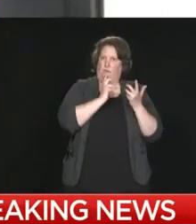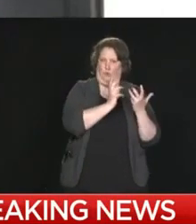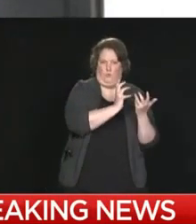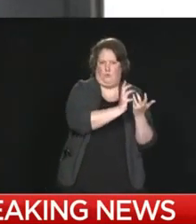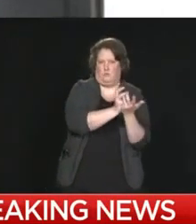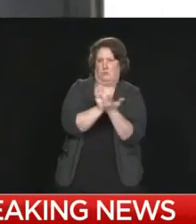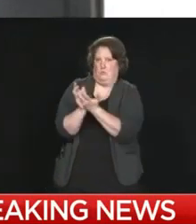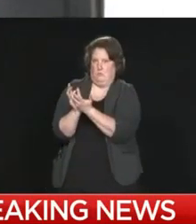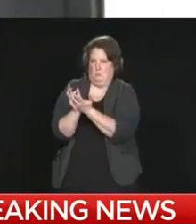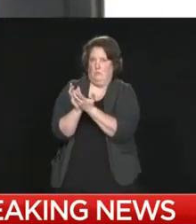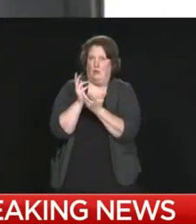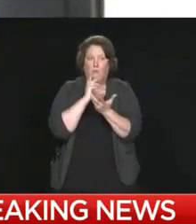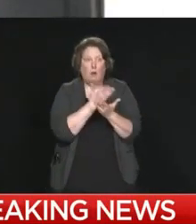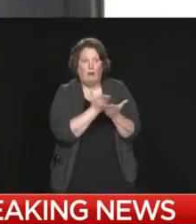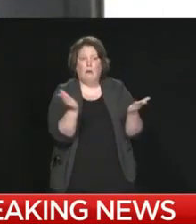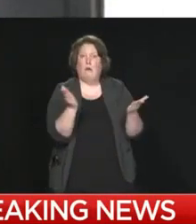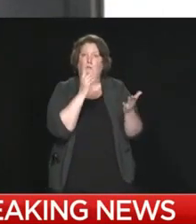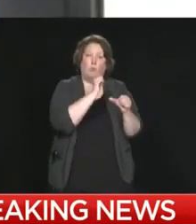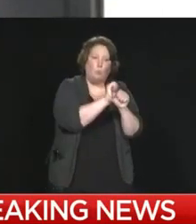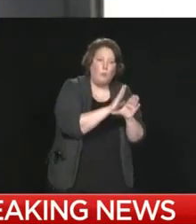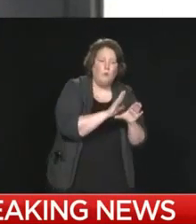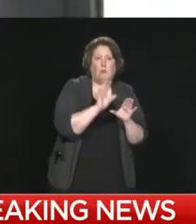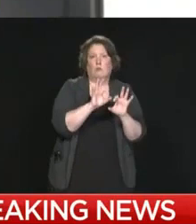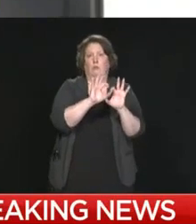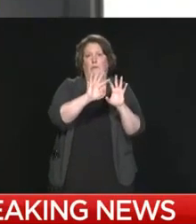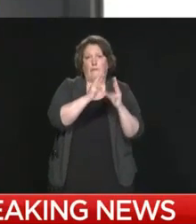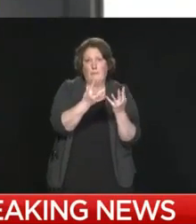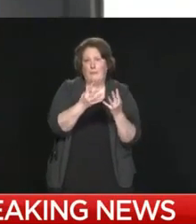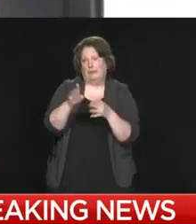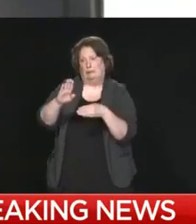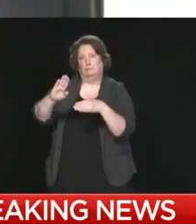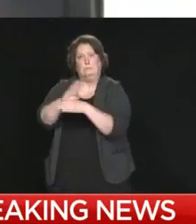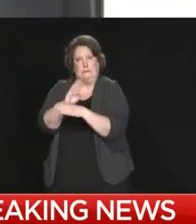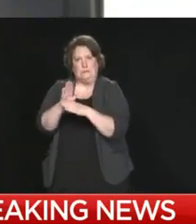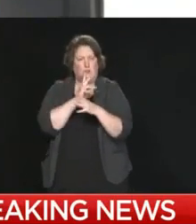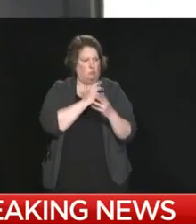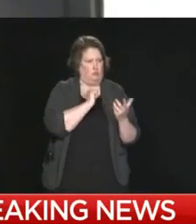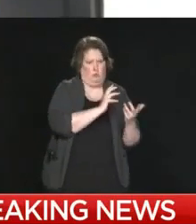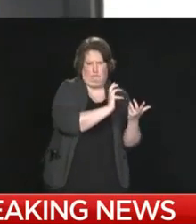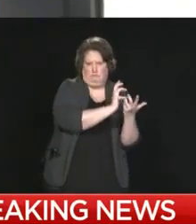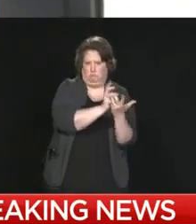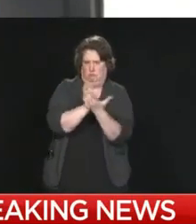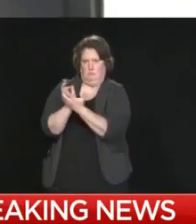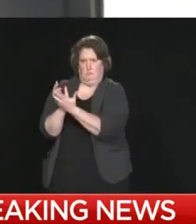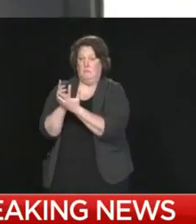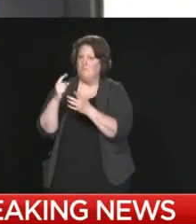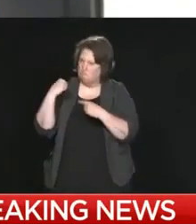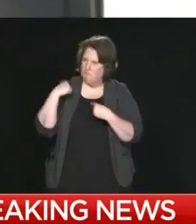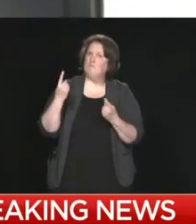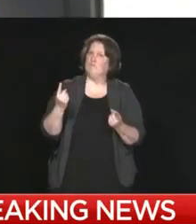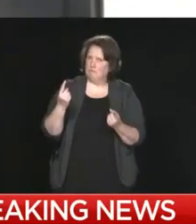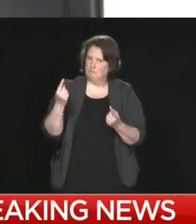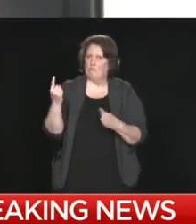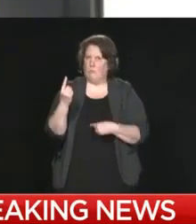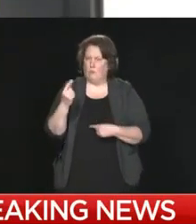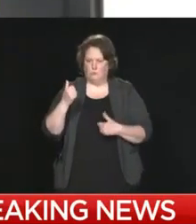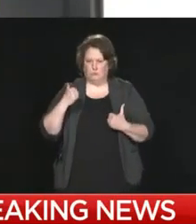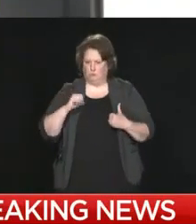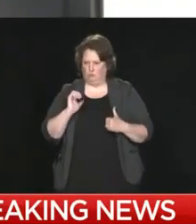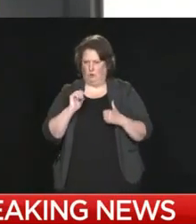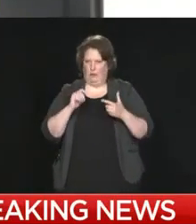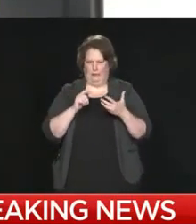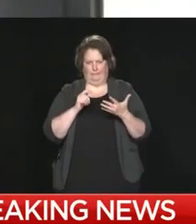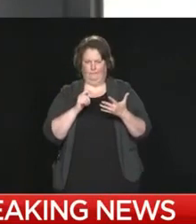of citizens, workers, and their families. As we've been doing since the beginning, we will continue to adjust and to evolve.